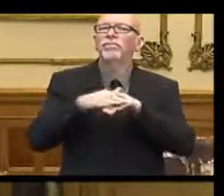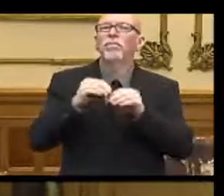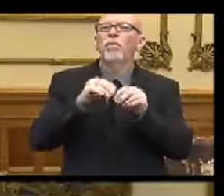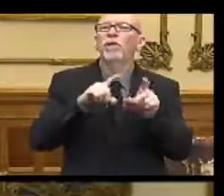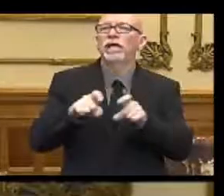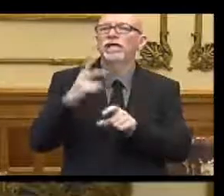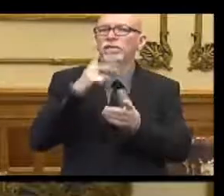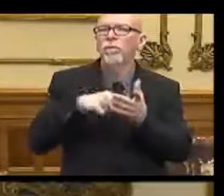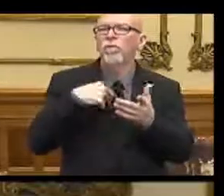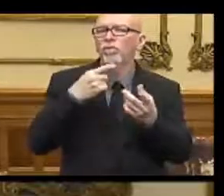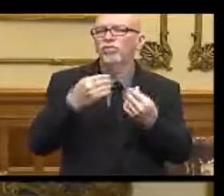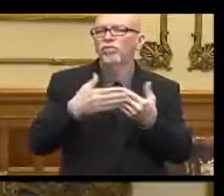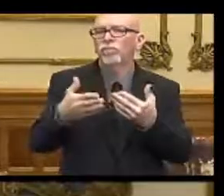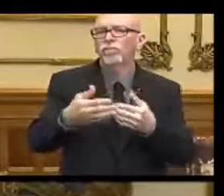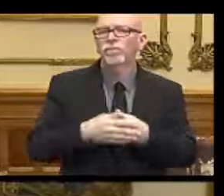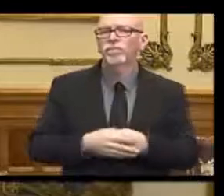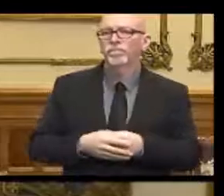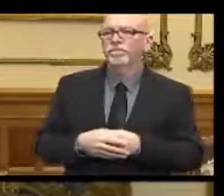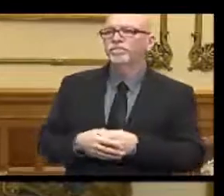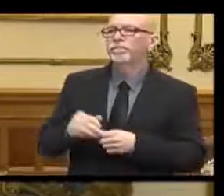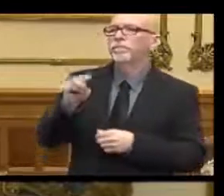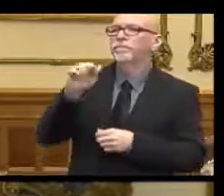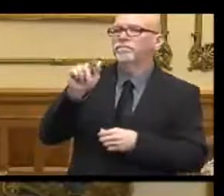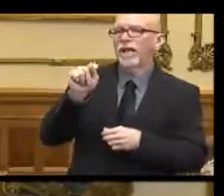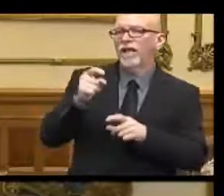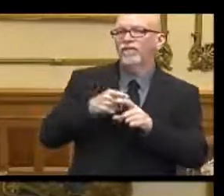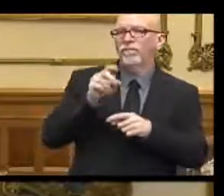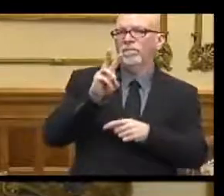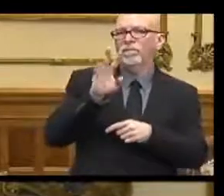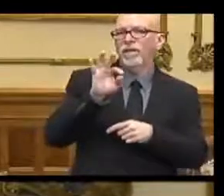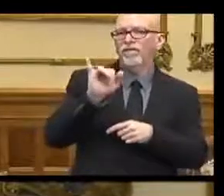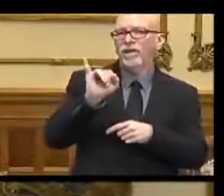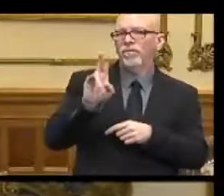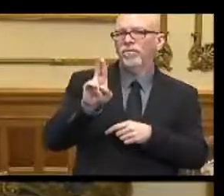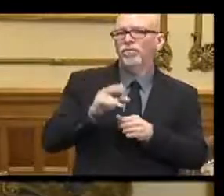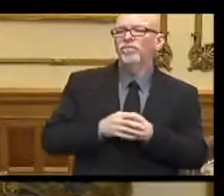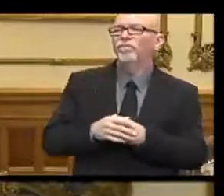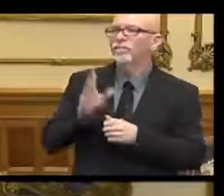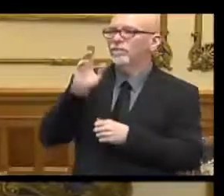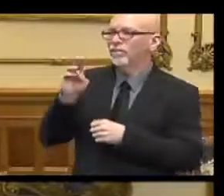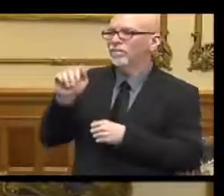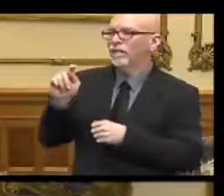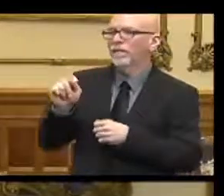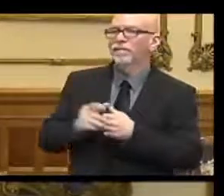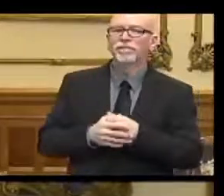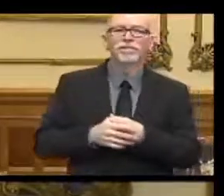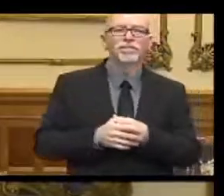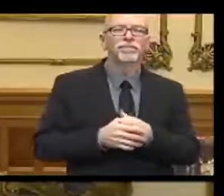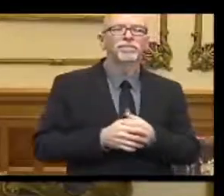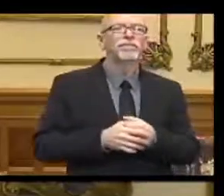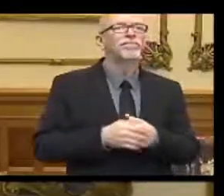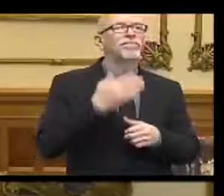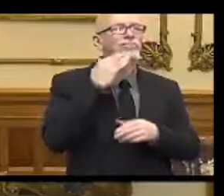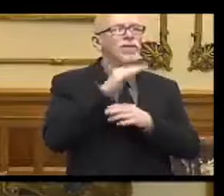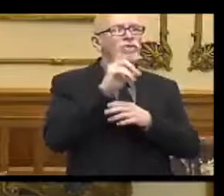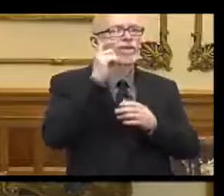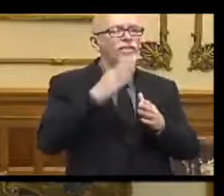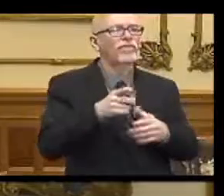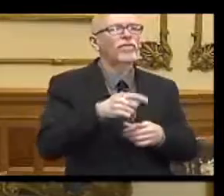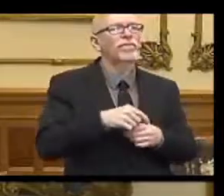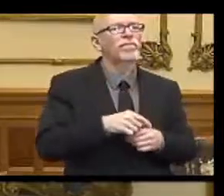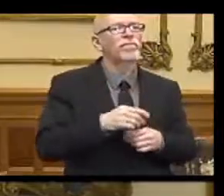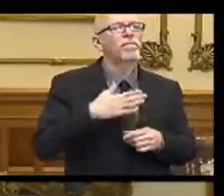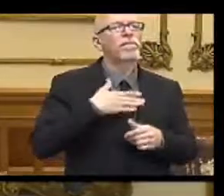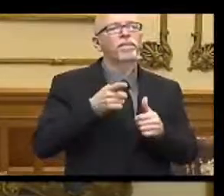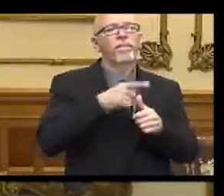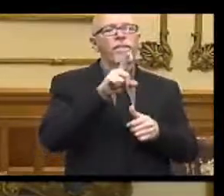time. Matt with WFIU. Hello, Matt. Good afternoon, Governor. My